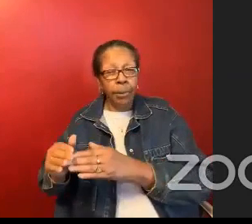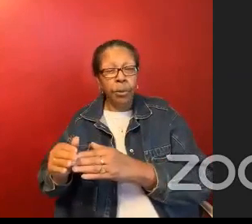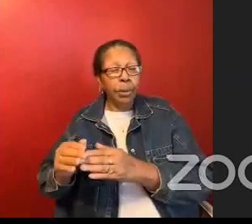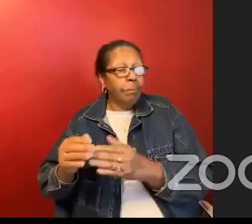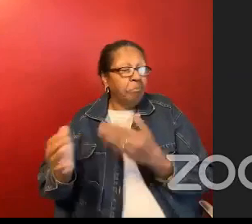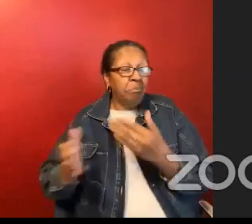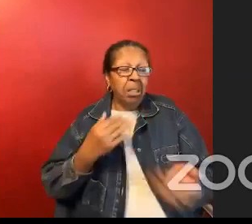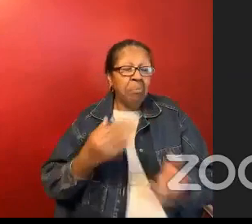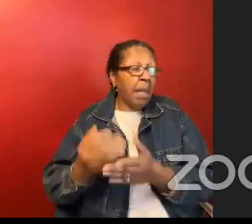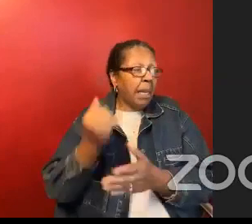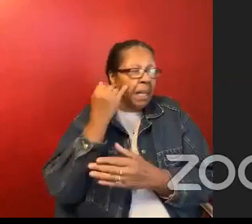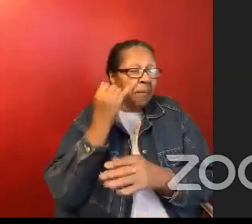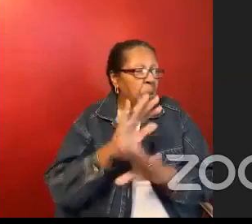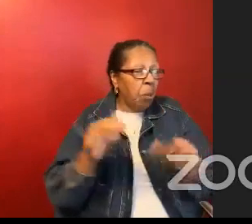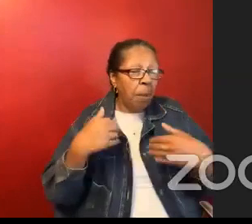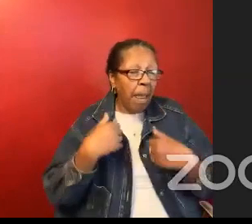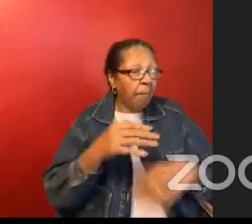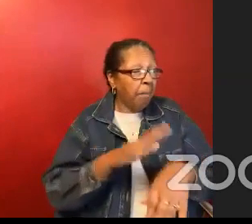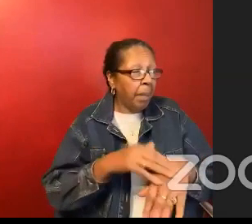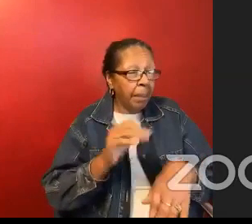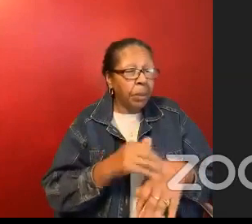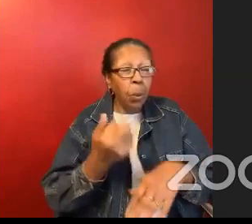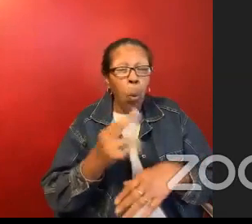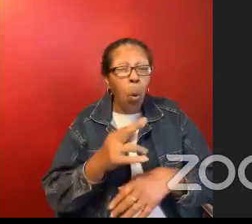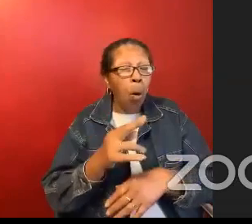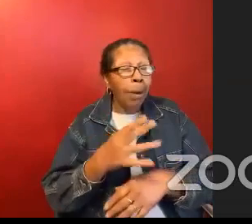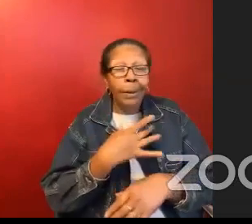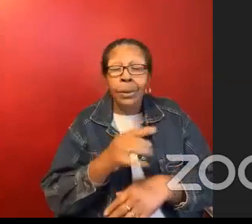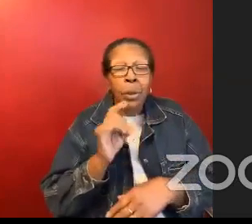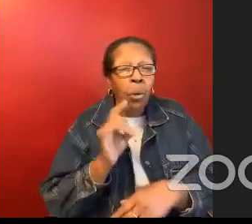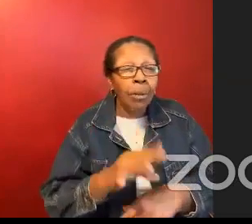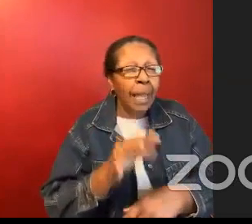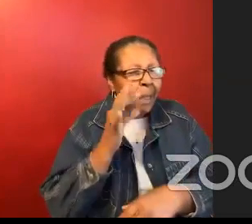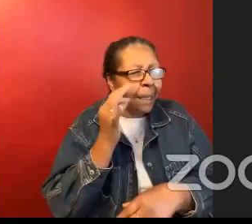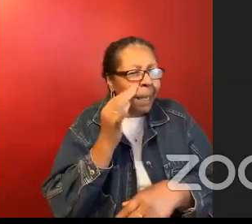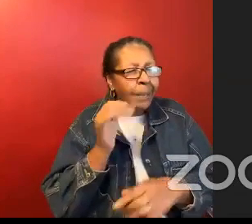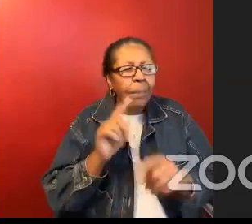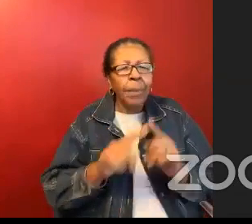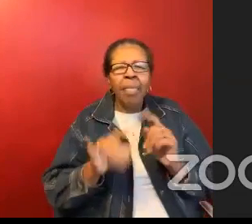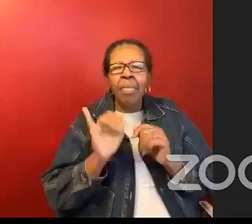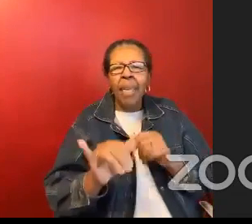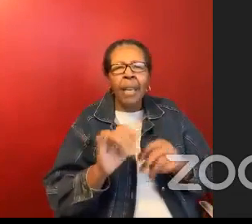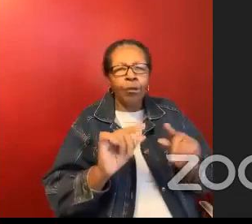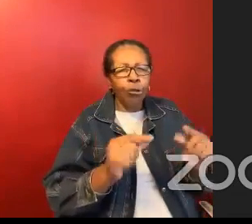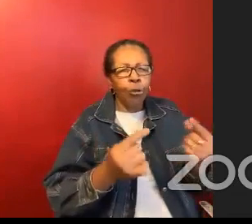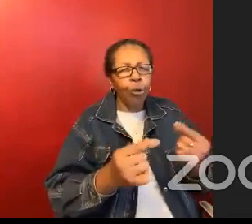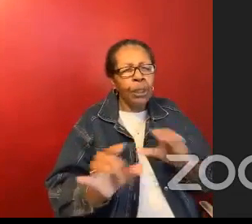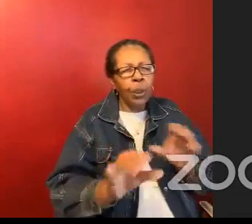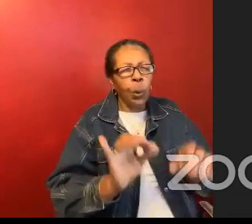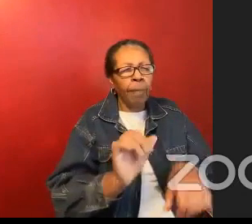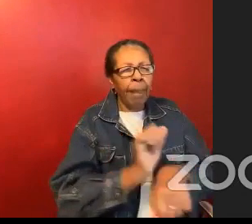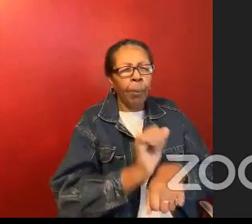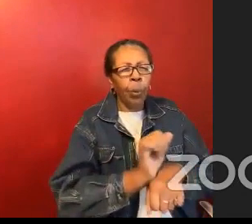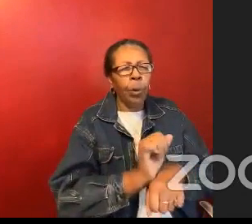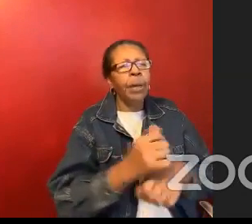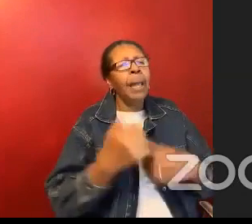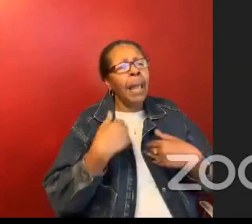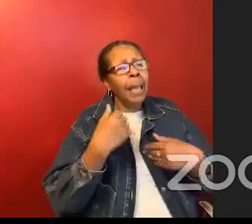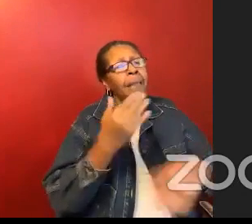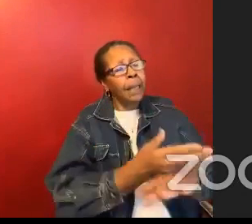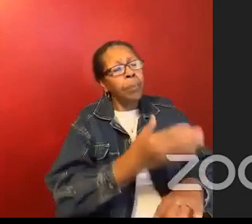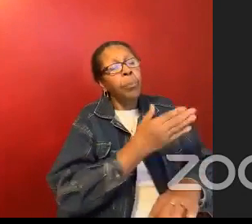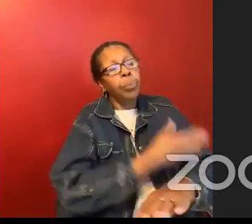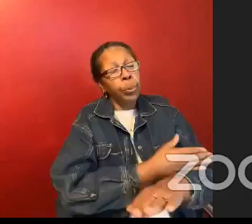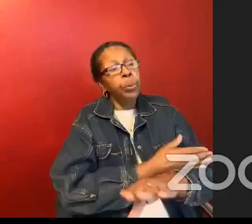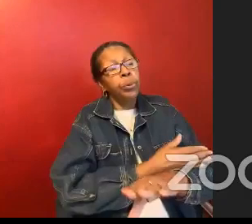owner or even a cat lover, the fact that this group is doing this work has greatly improved the well-being of the